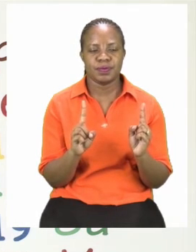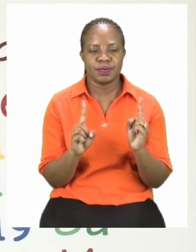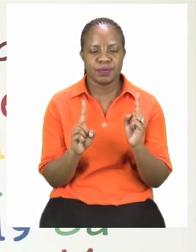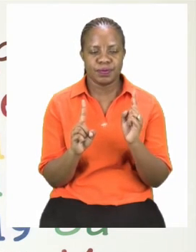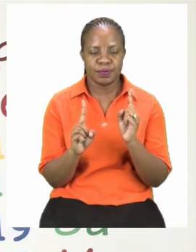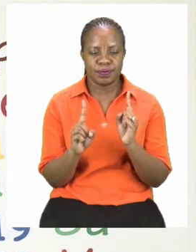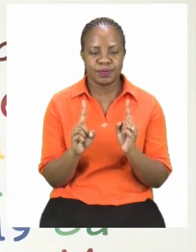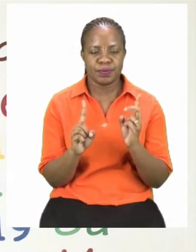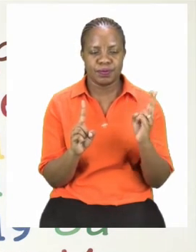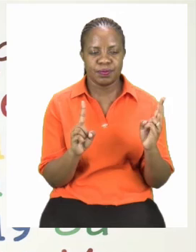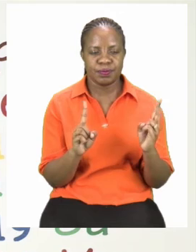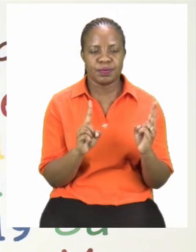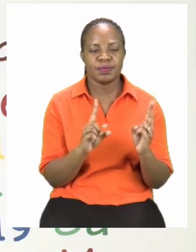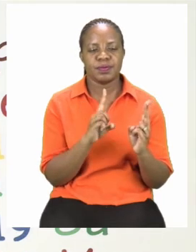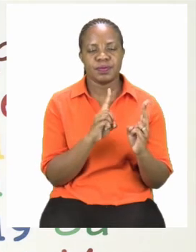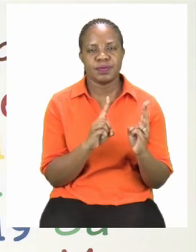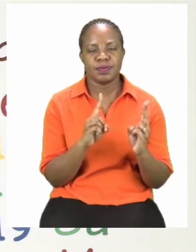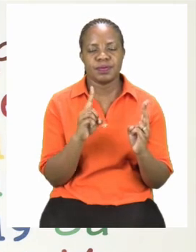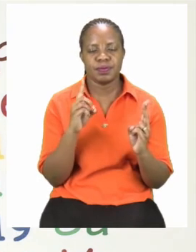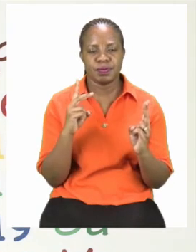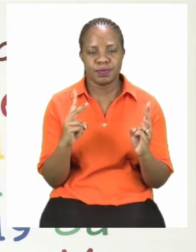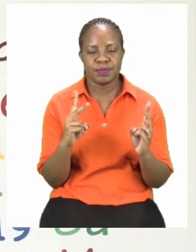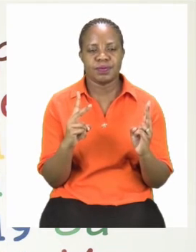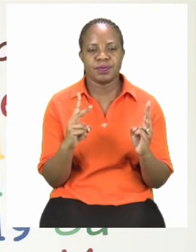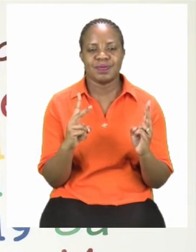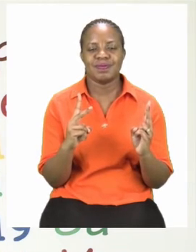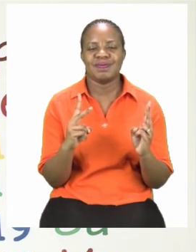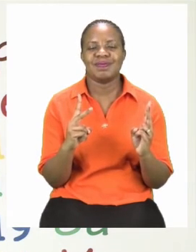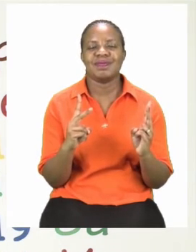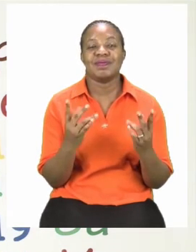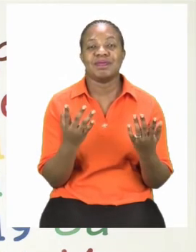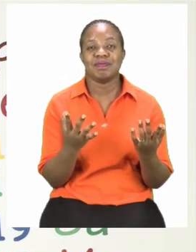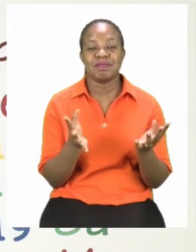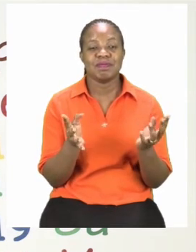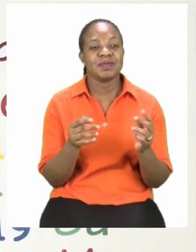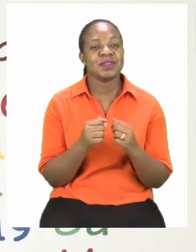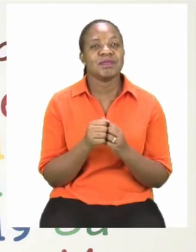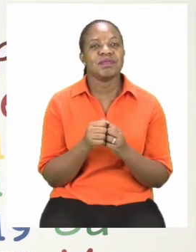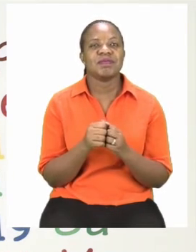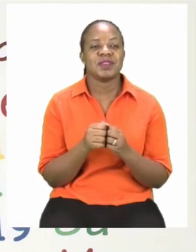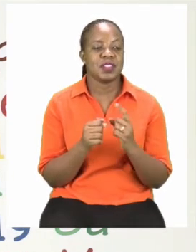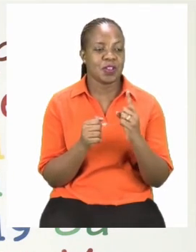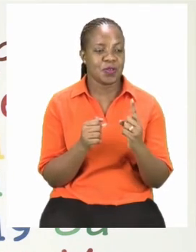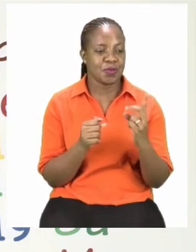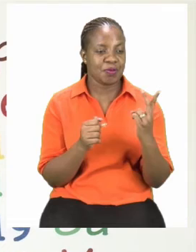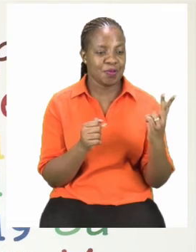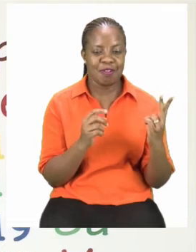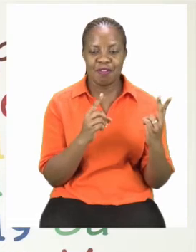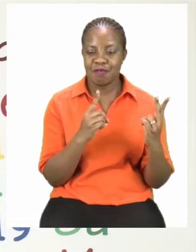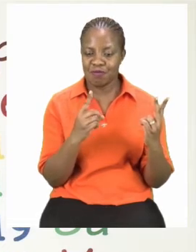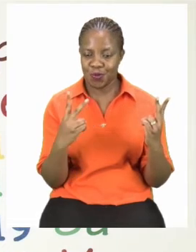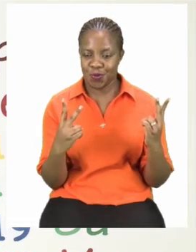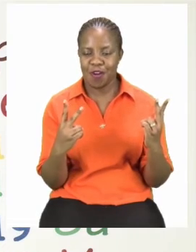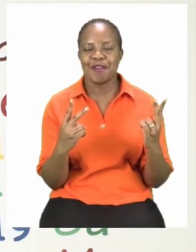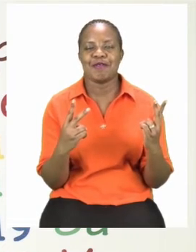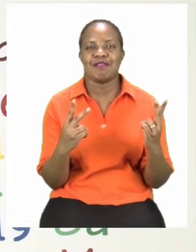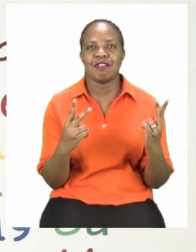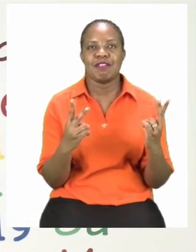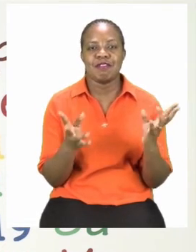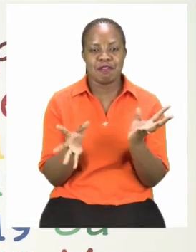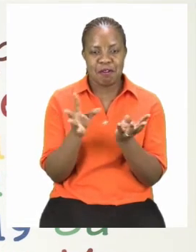letter when you're writing that word. Make sure you also take a look at the pictures to help you with